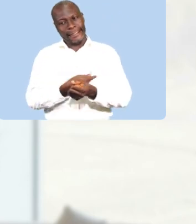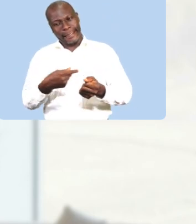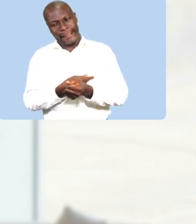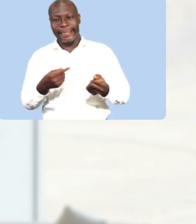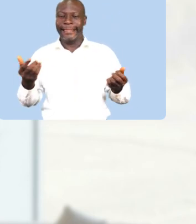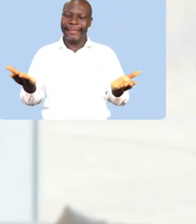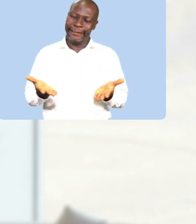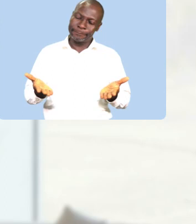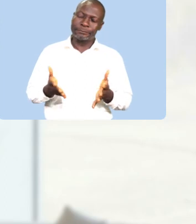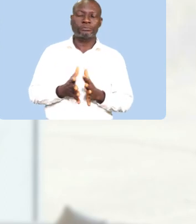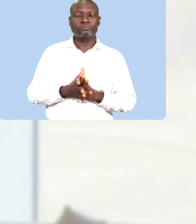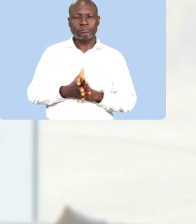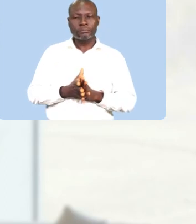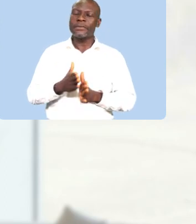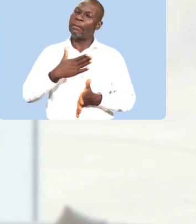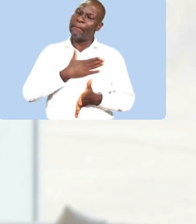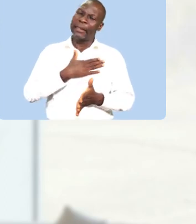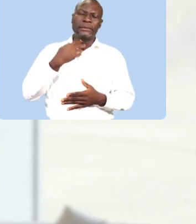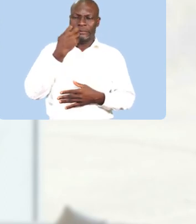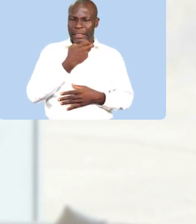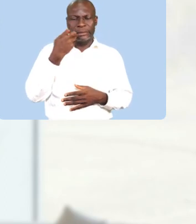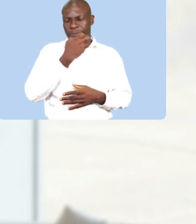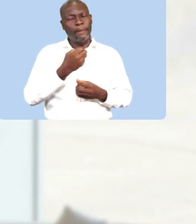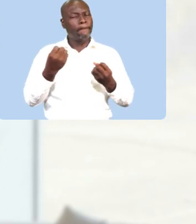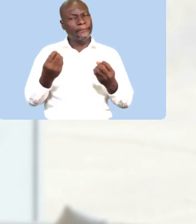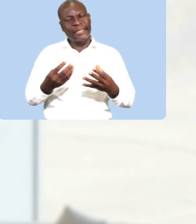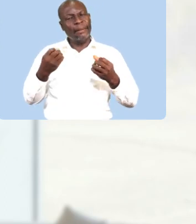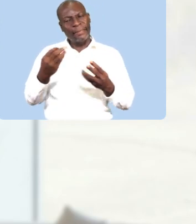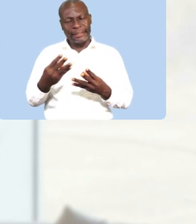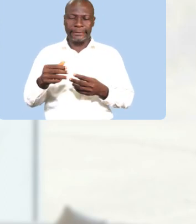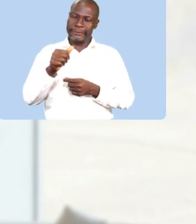na meka ensam ahuduo bebre e de fasa ade yi ho